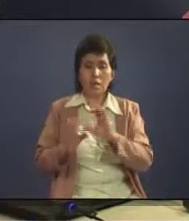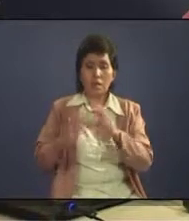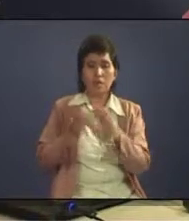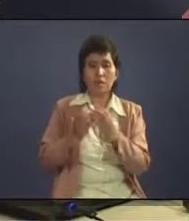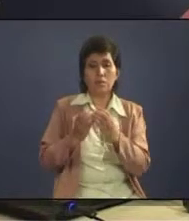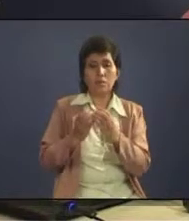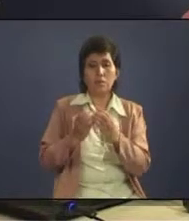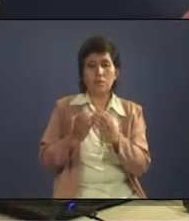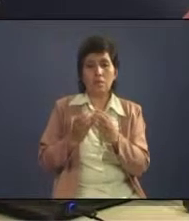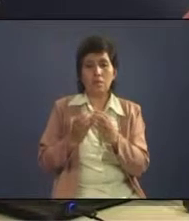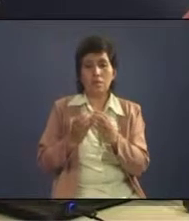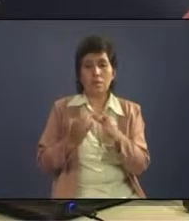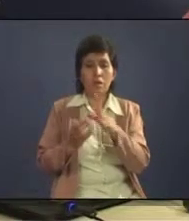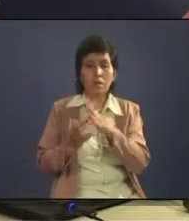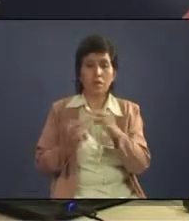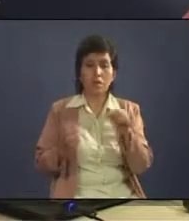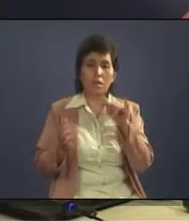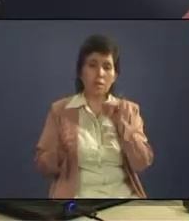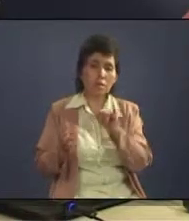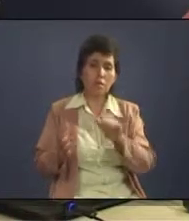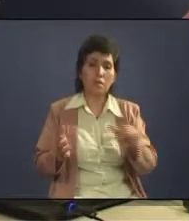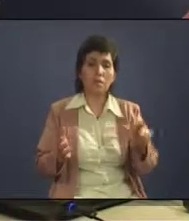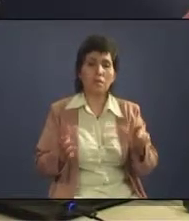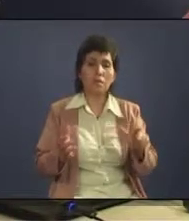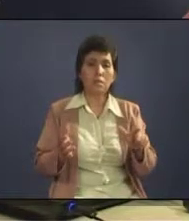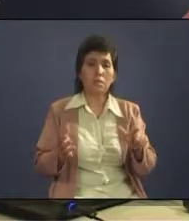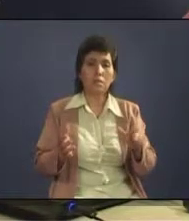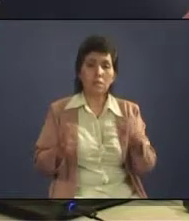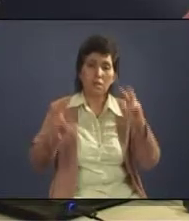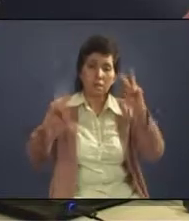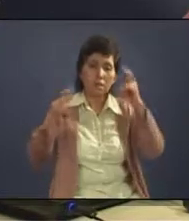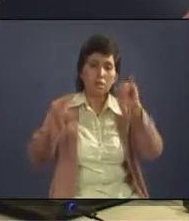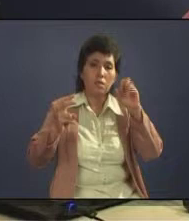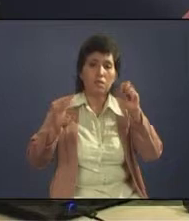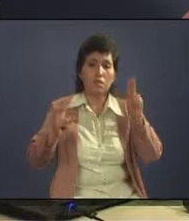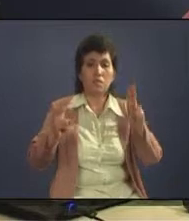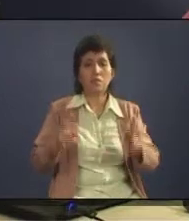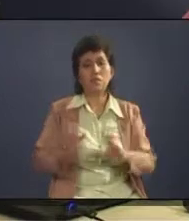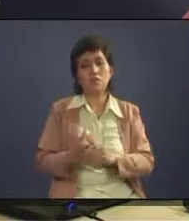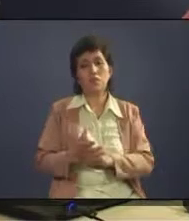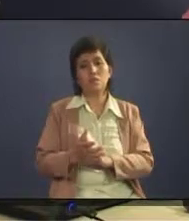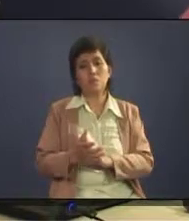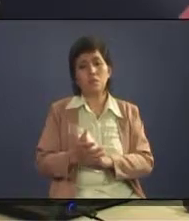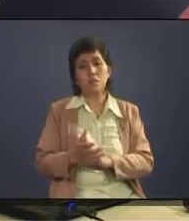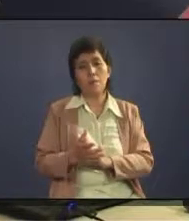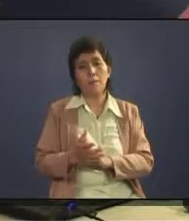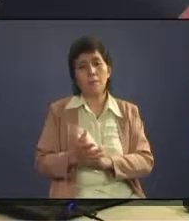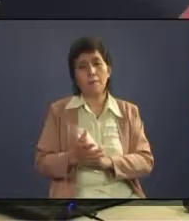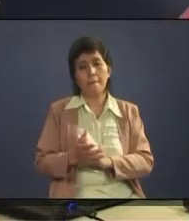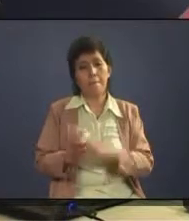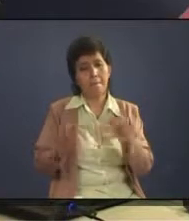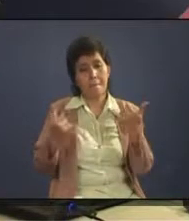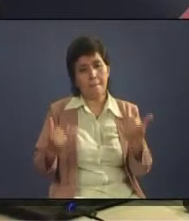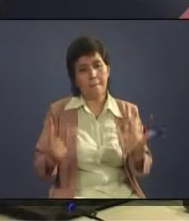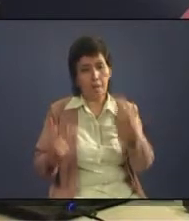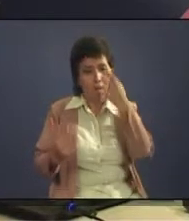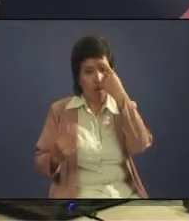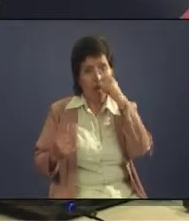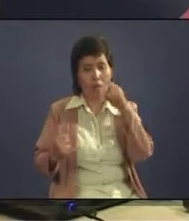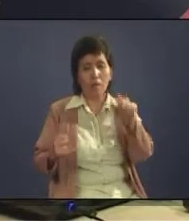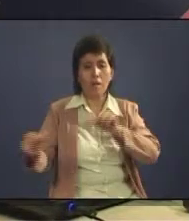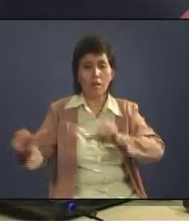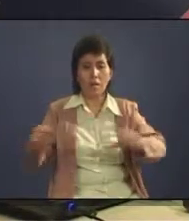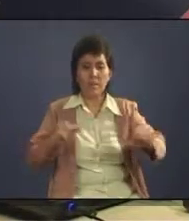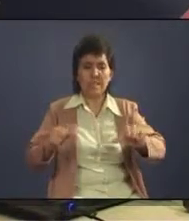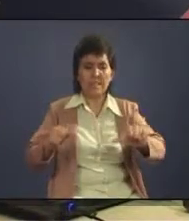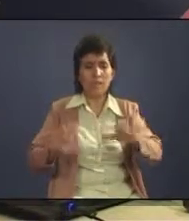okay. Now, it's an issue that we have to discover, we have to research about. Yes. Now, or acting rough towards